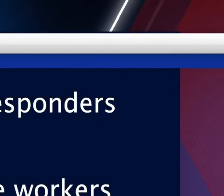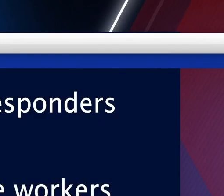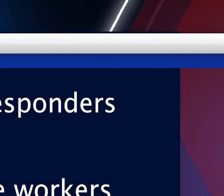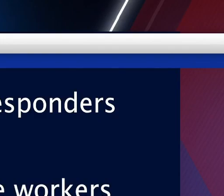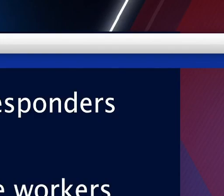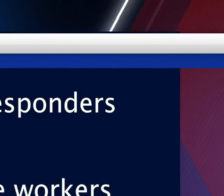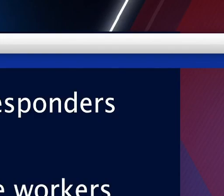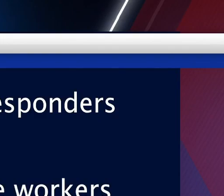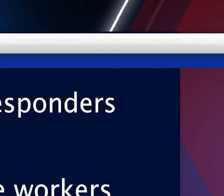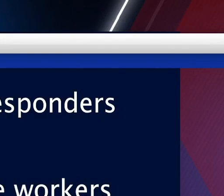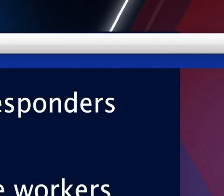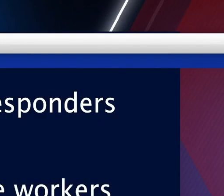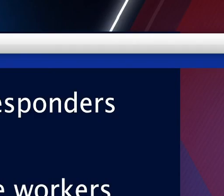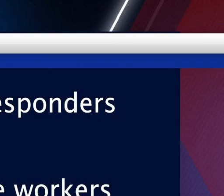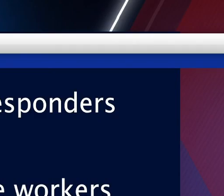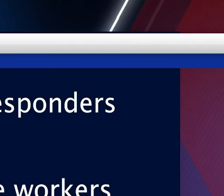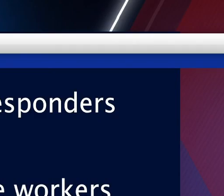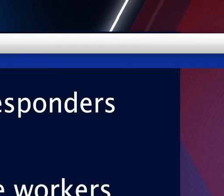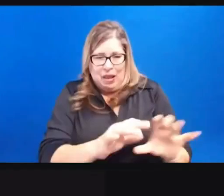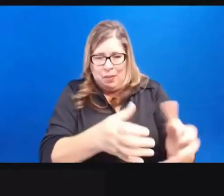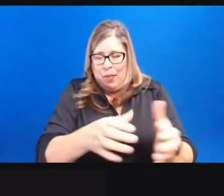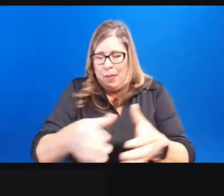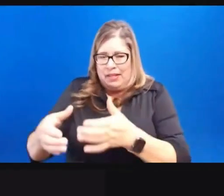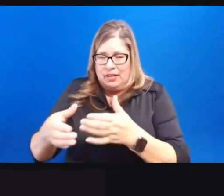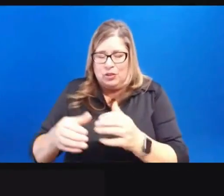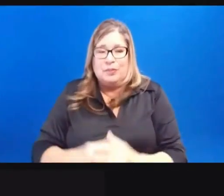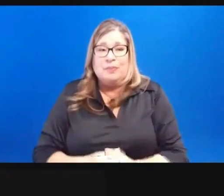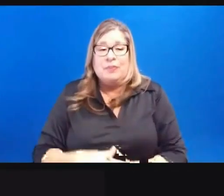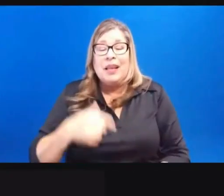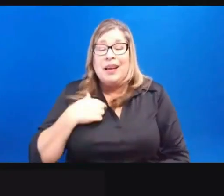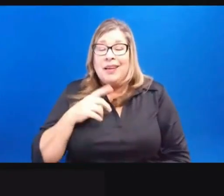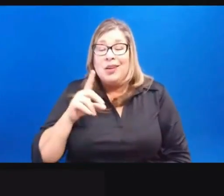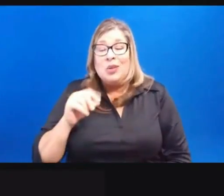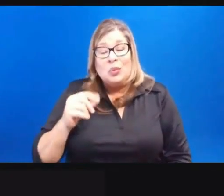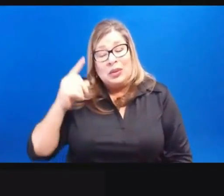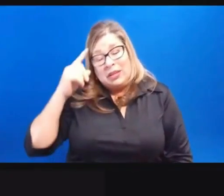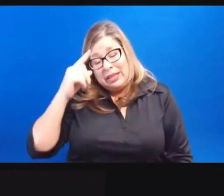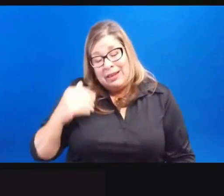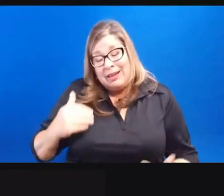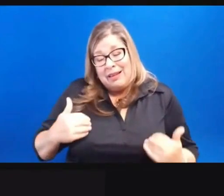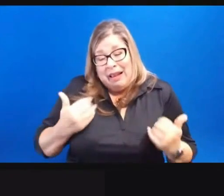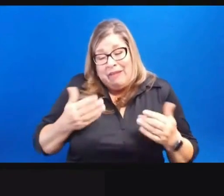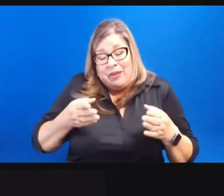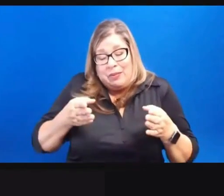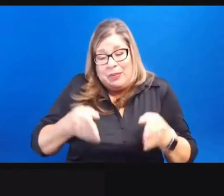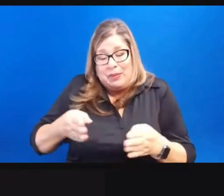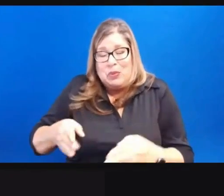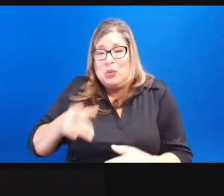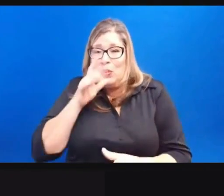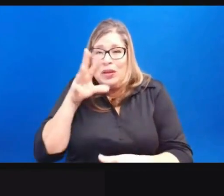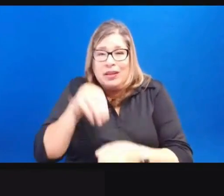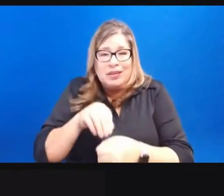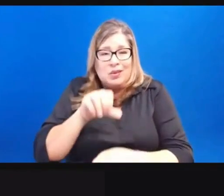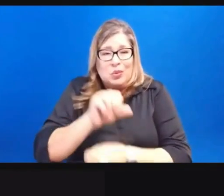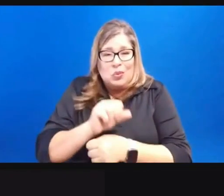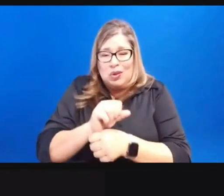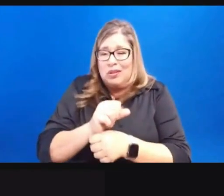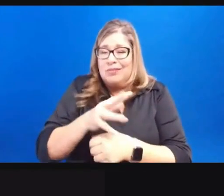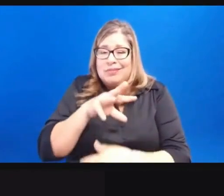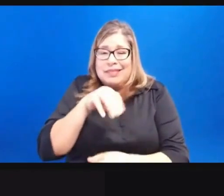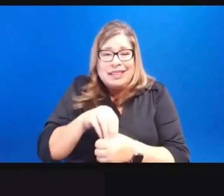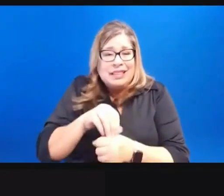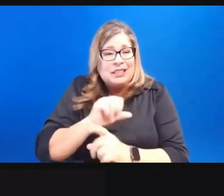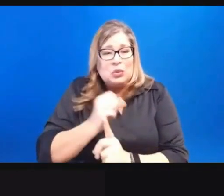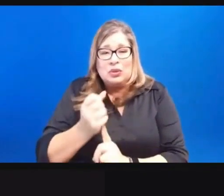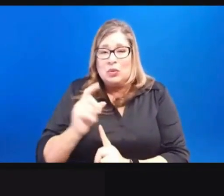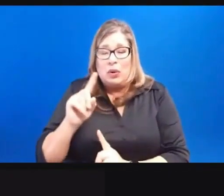staff. But other essential workers will have to wait. Younger individuals who are in professions or in situations where they